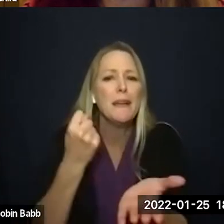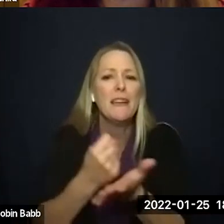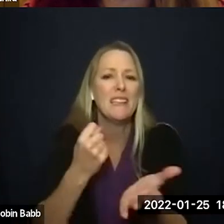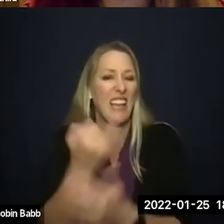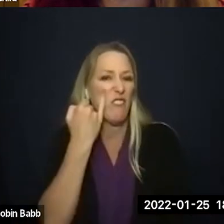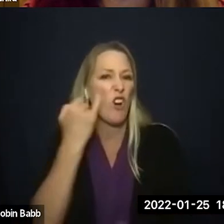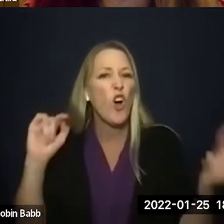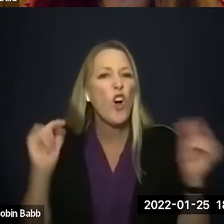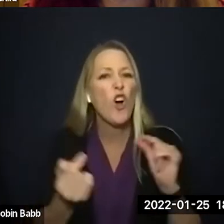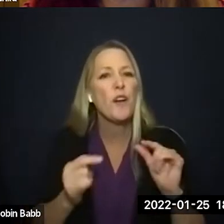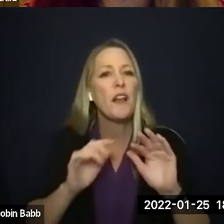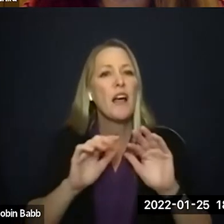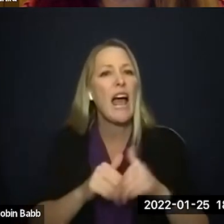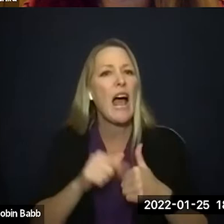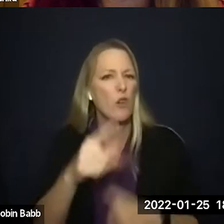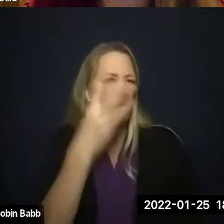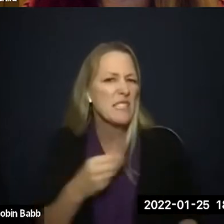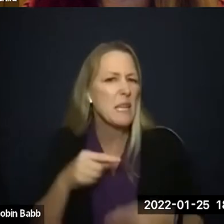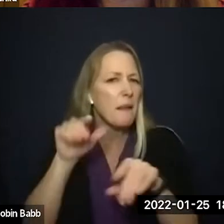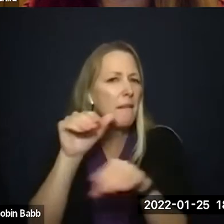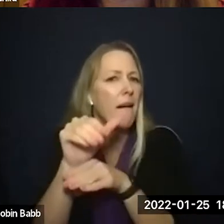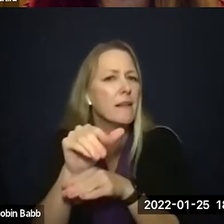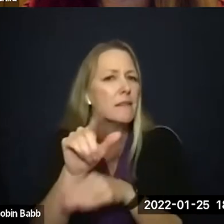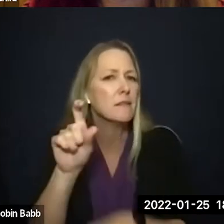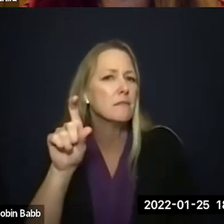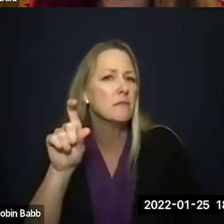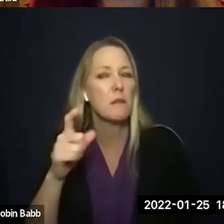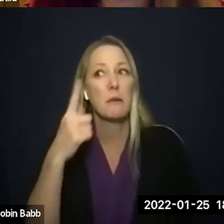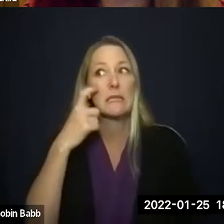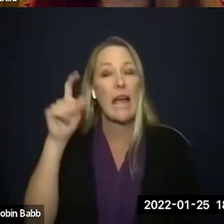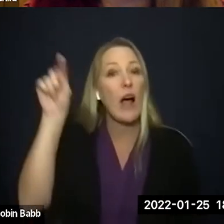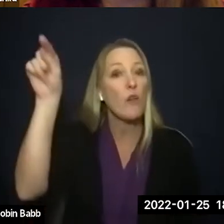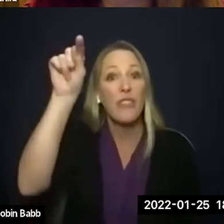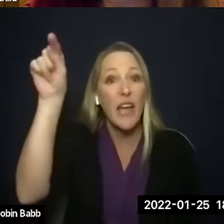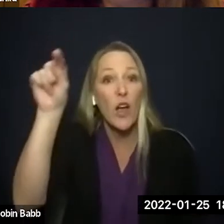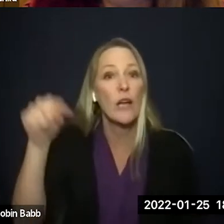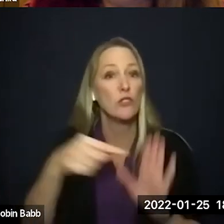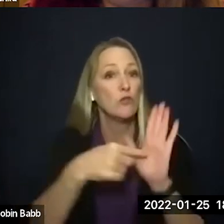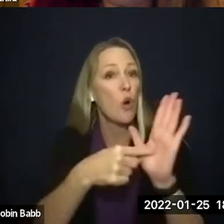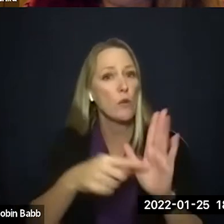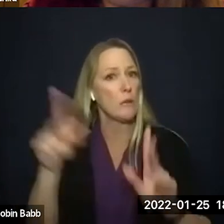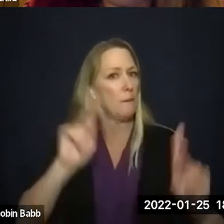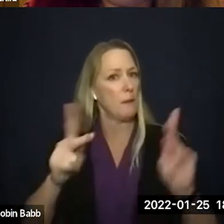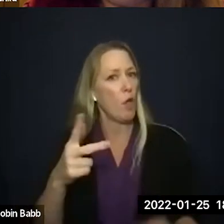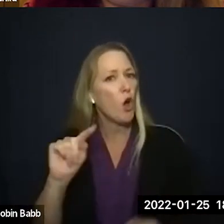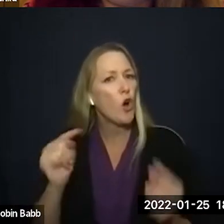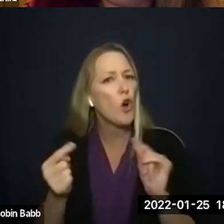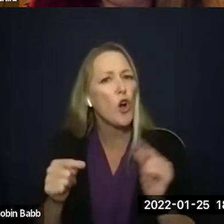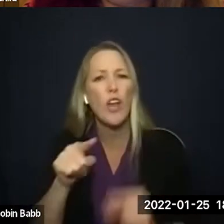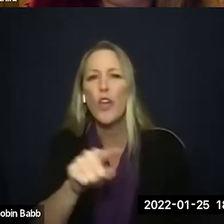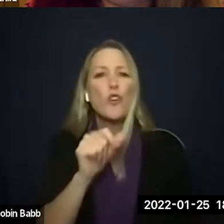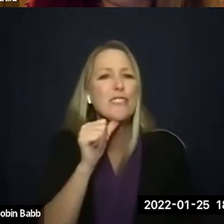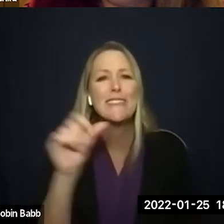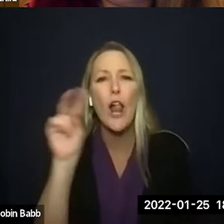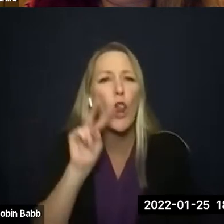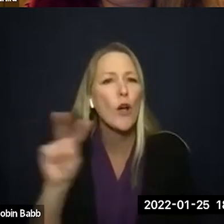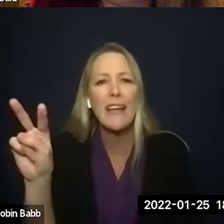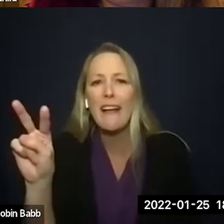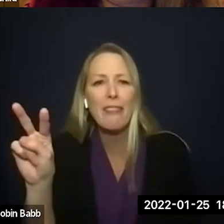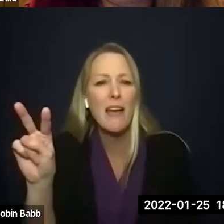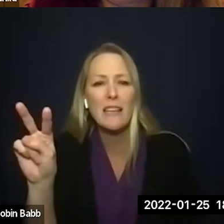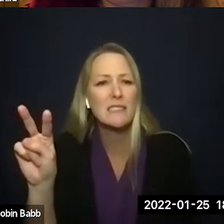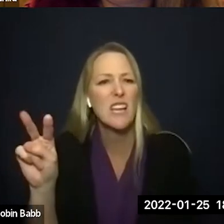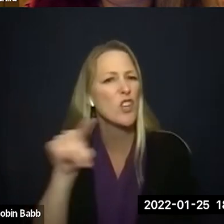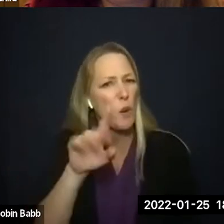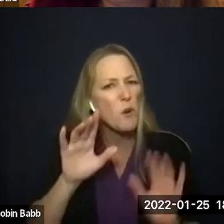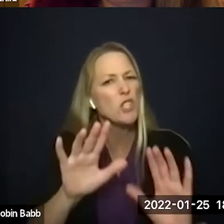hurt how are we going to sleep at night because there is out there showing there is people getting hurt you're just not looking at and you split you're